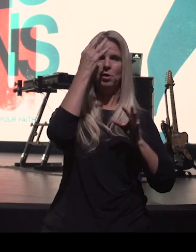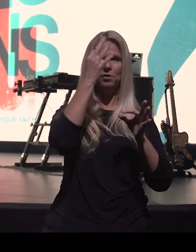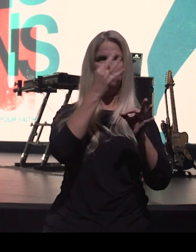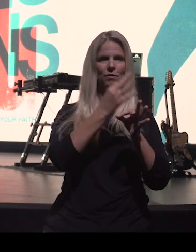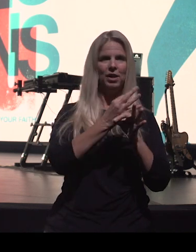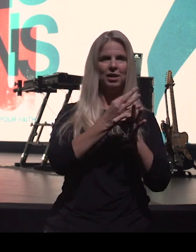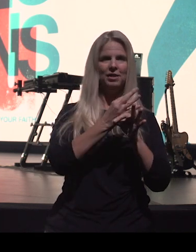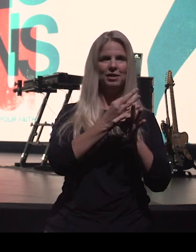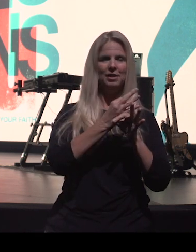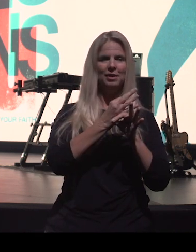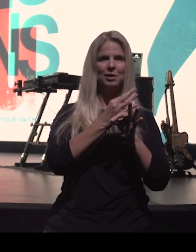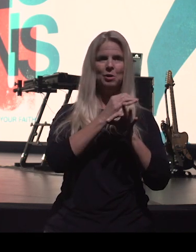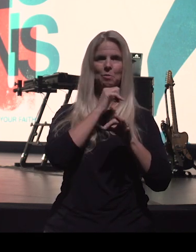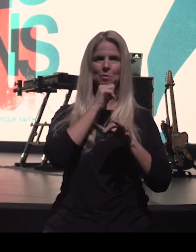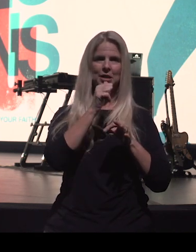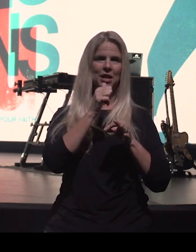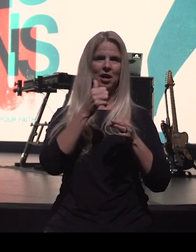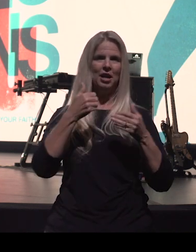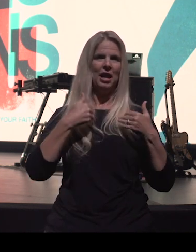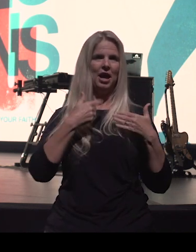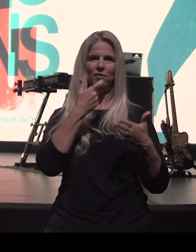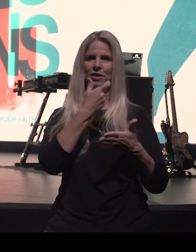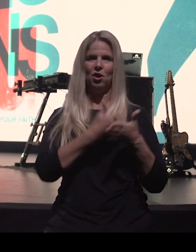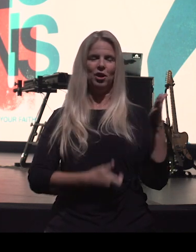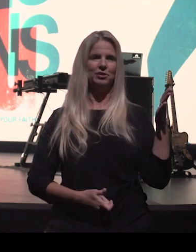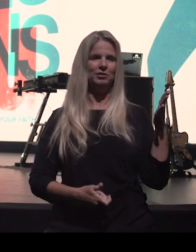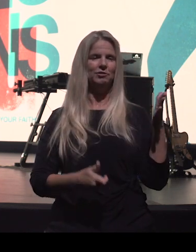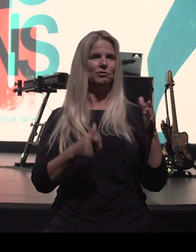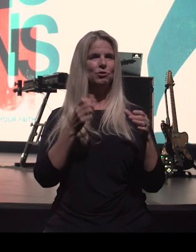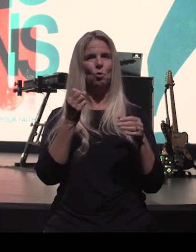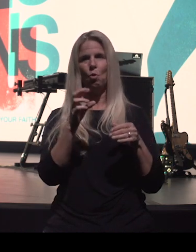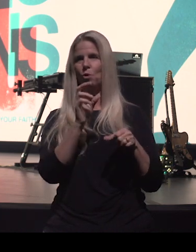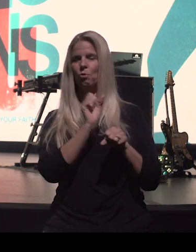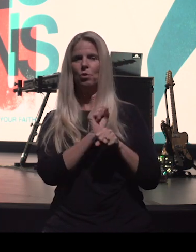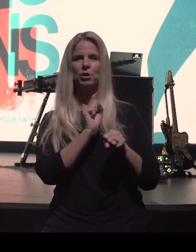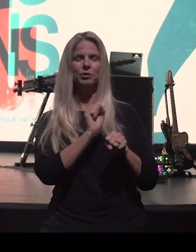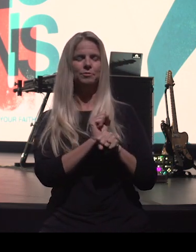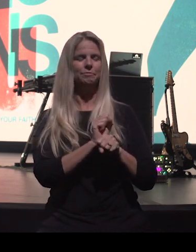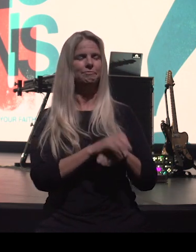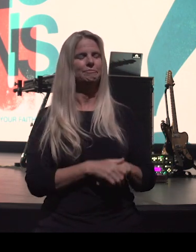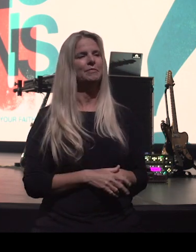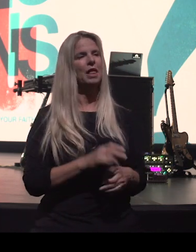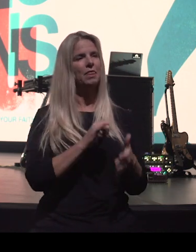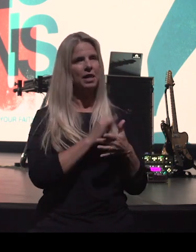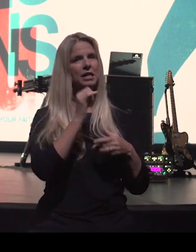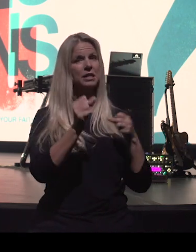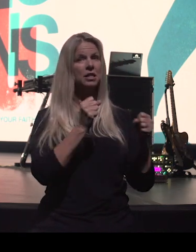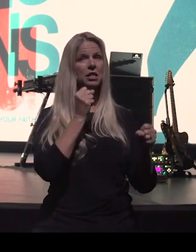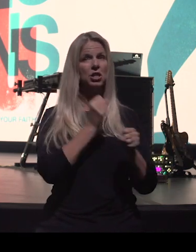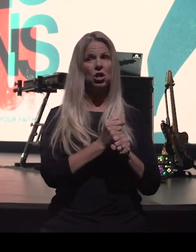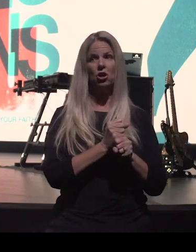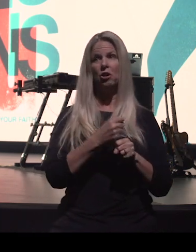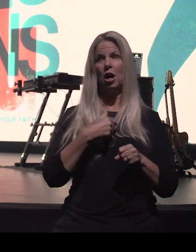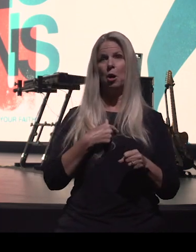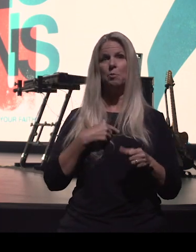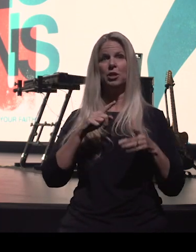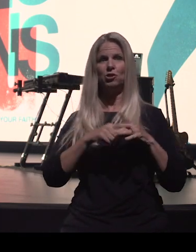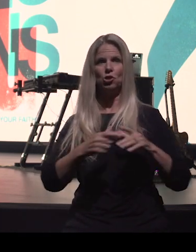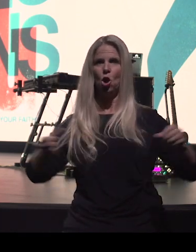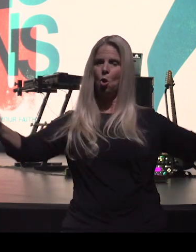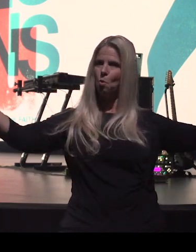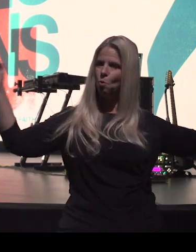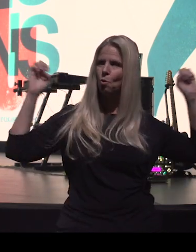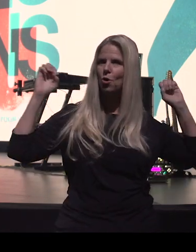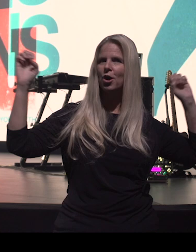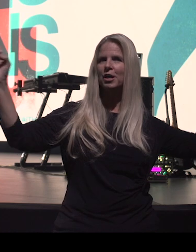cost. Now, don't raise your hands, but how many of you have ever said, you know what, this is the year I'm gonna start working out. I'm gonna get healthy,